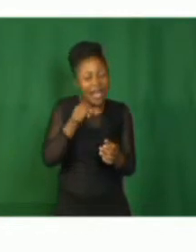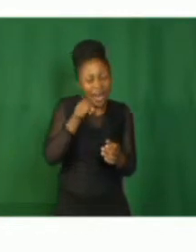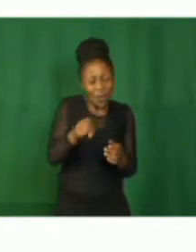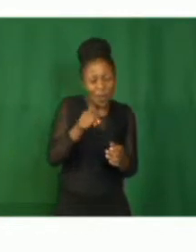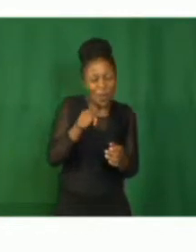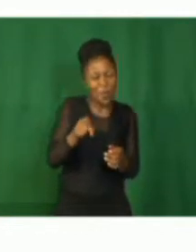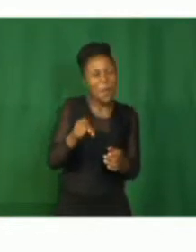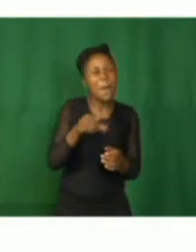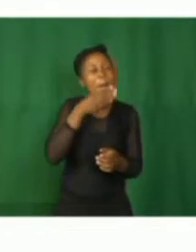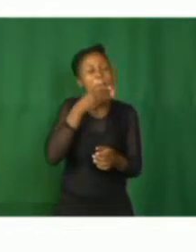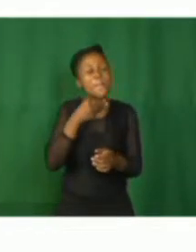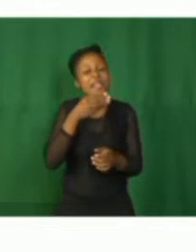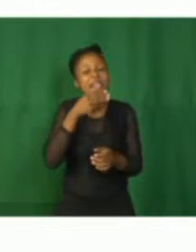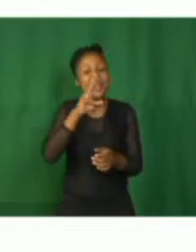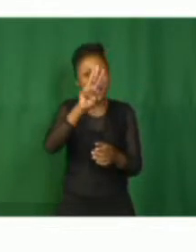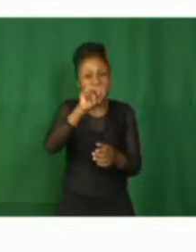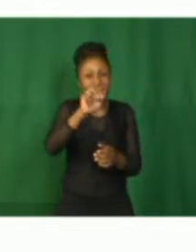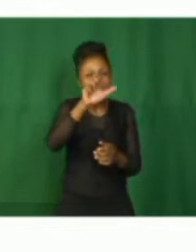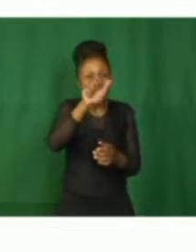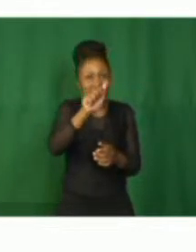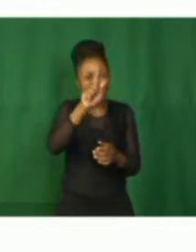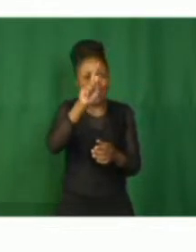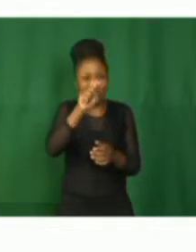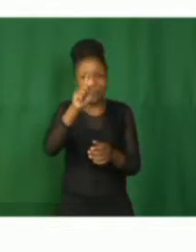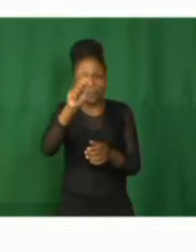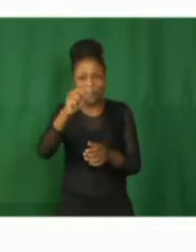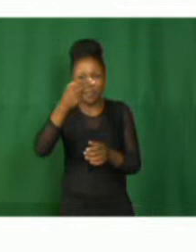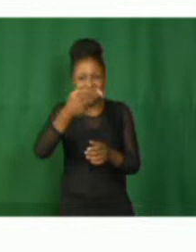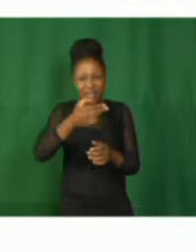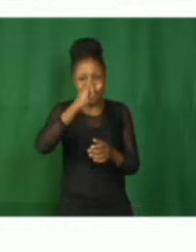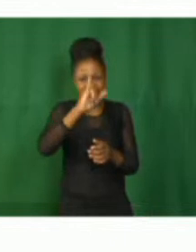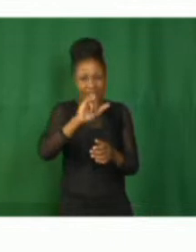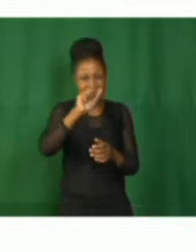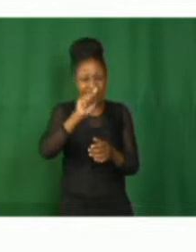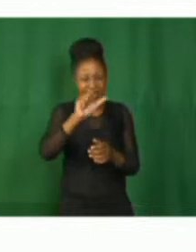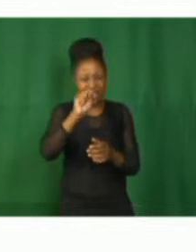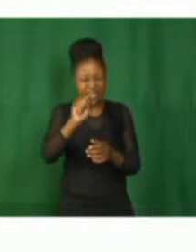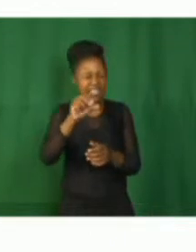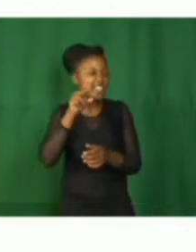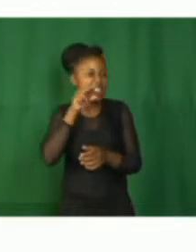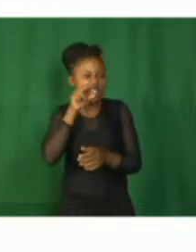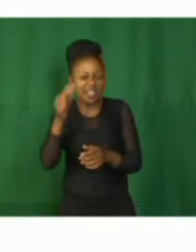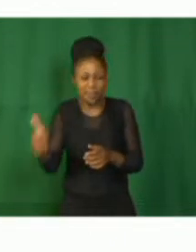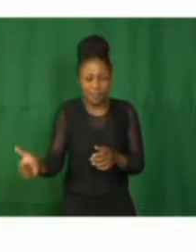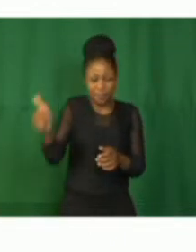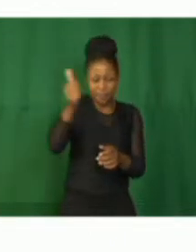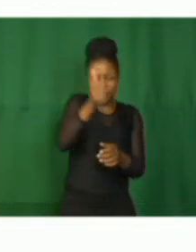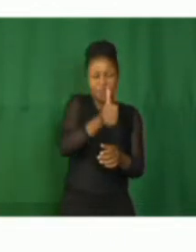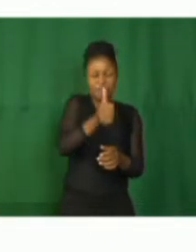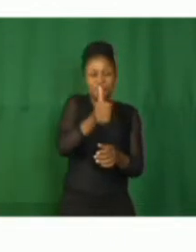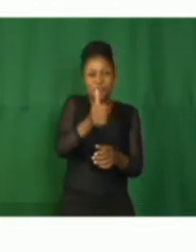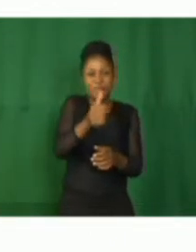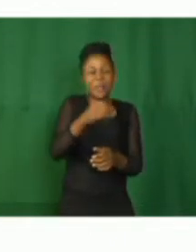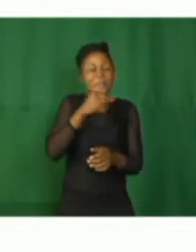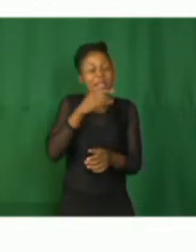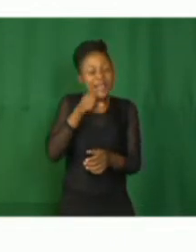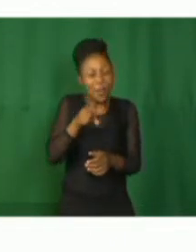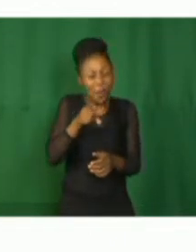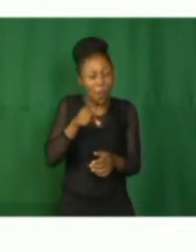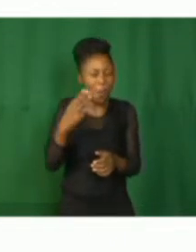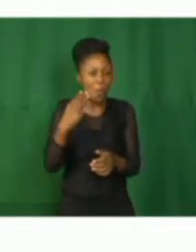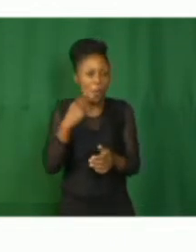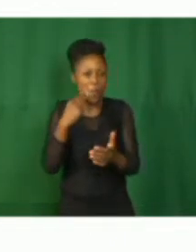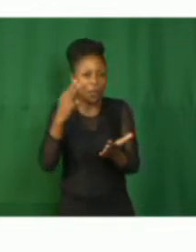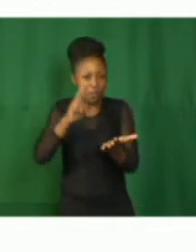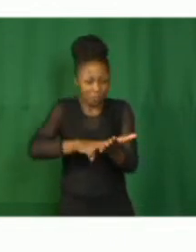Matthias had to replace Judas Iscariot. So Peter stood up boldly and said what?